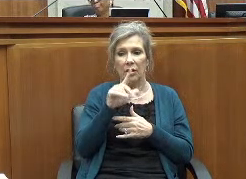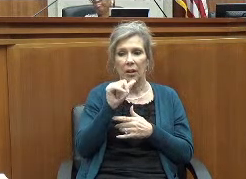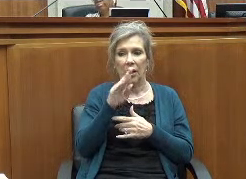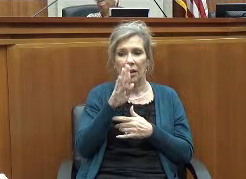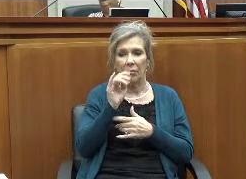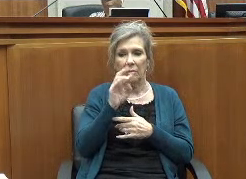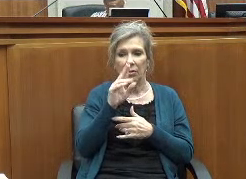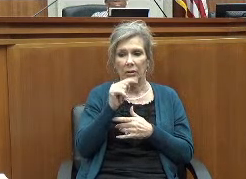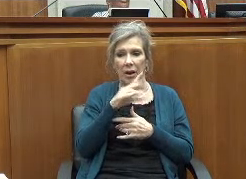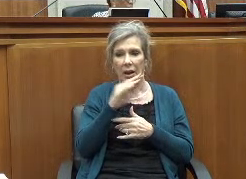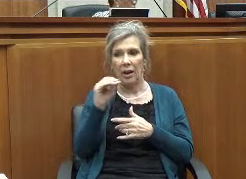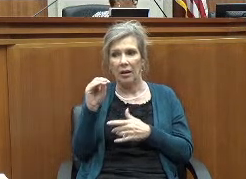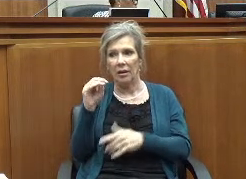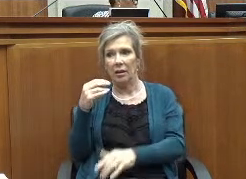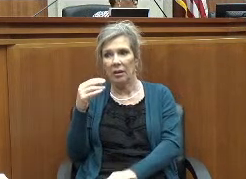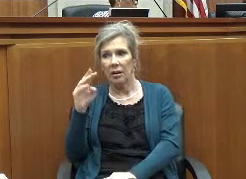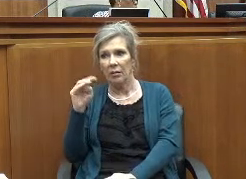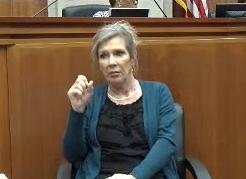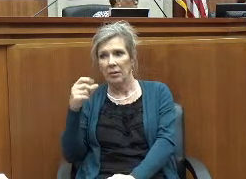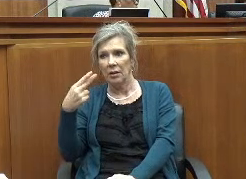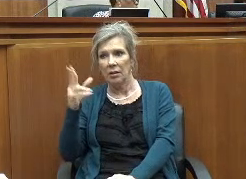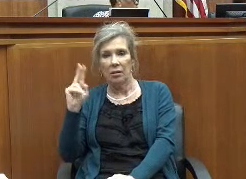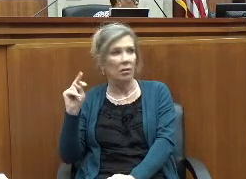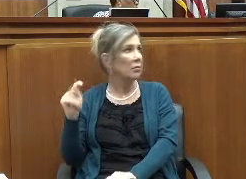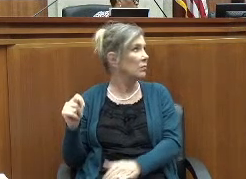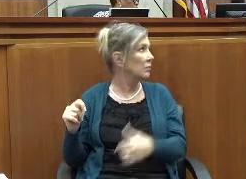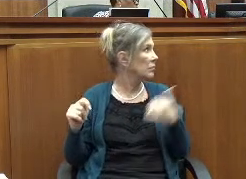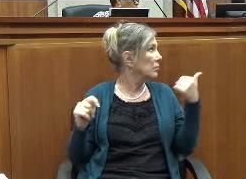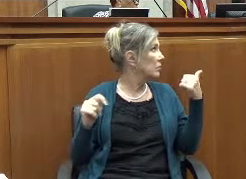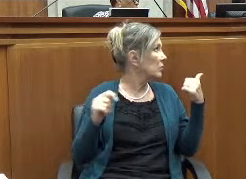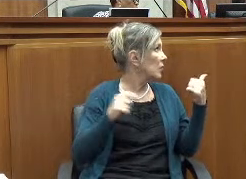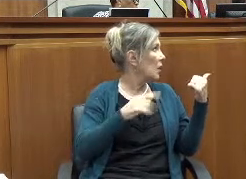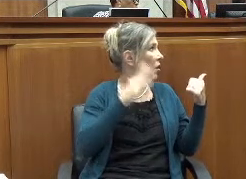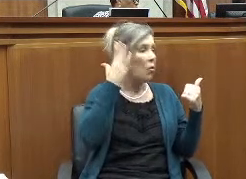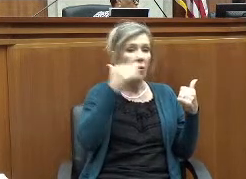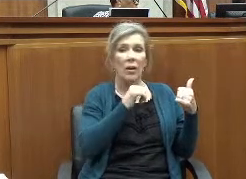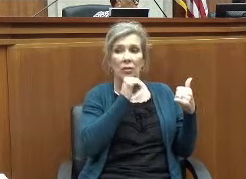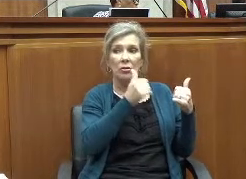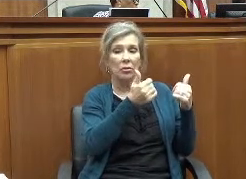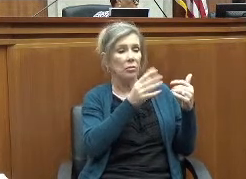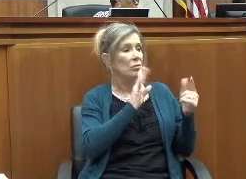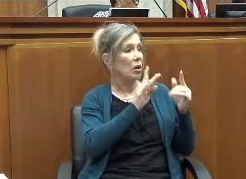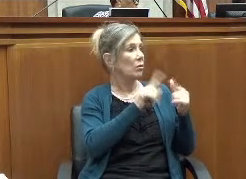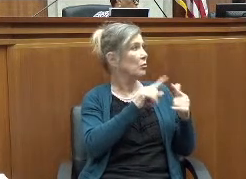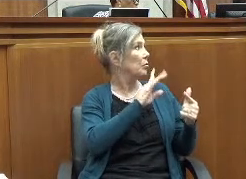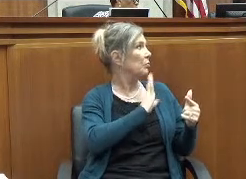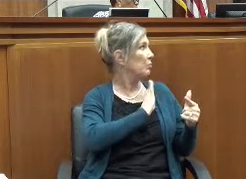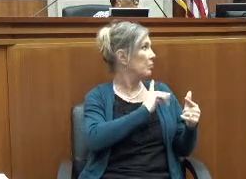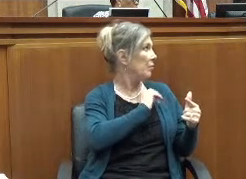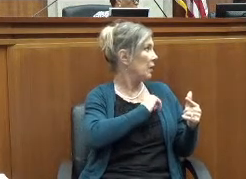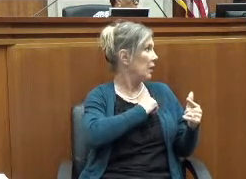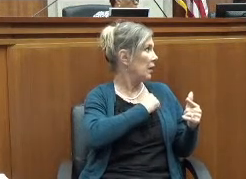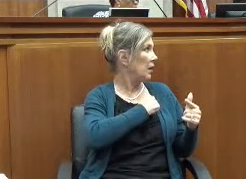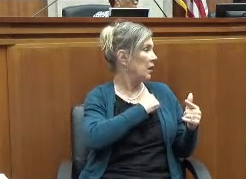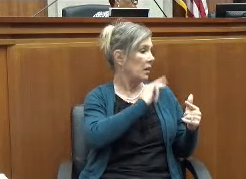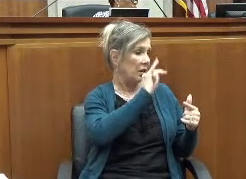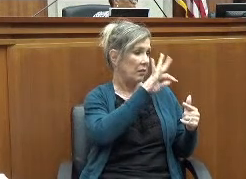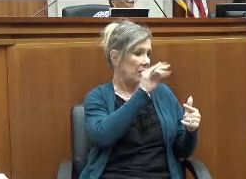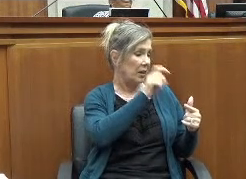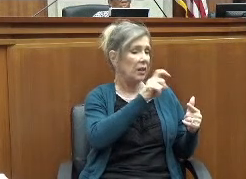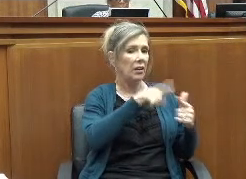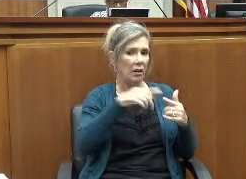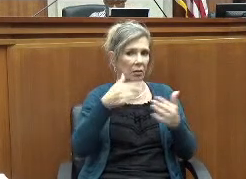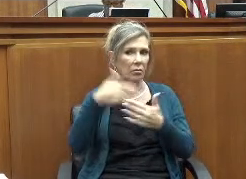table. Dr. Davis, so why don't you start with me, and then if I need to, I'll Okay, perfect. On